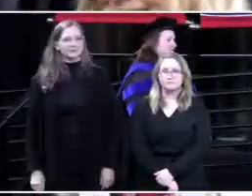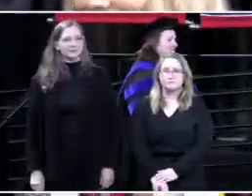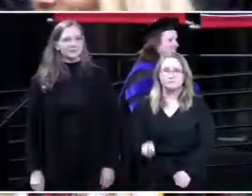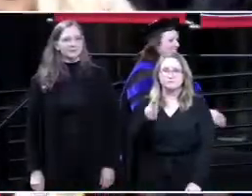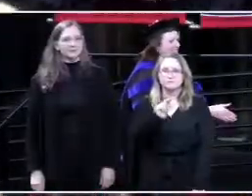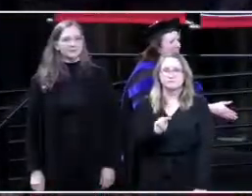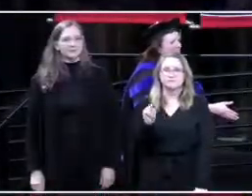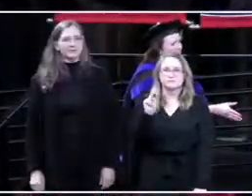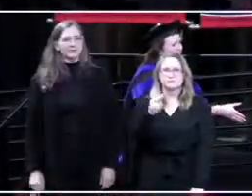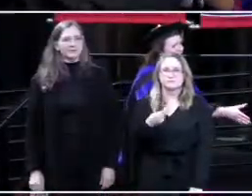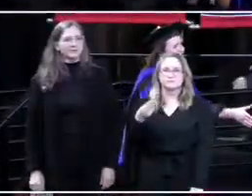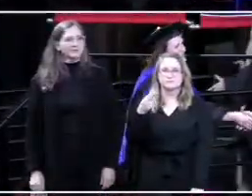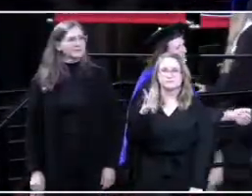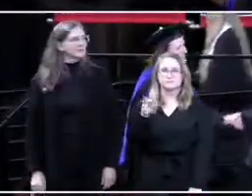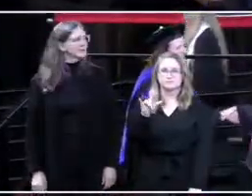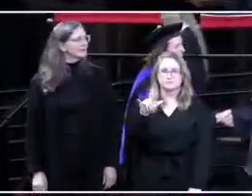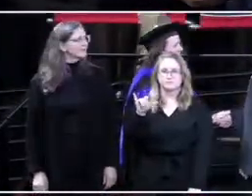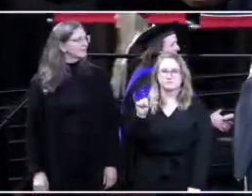Nevaeh Chantel Wallace.